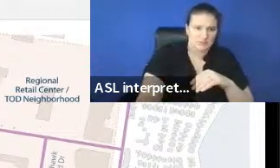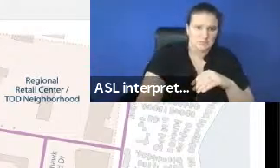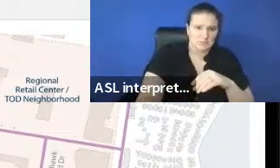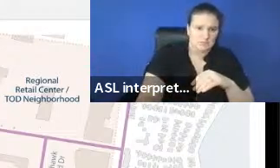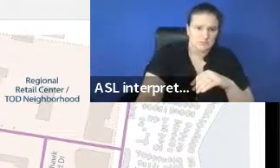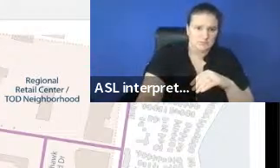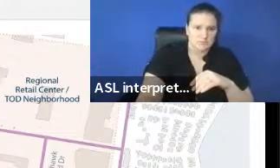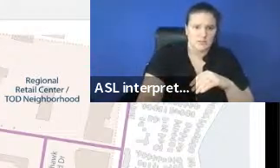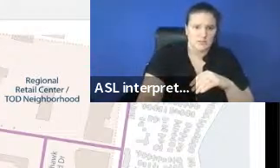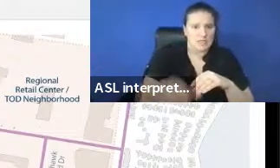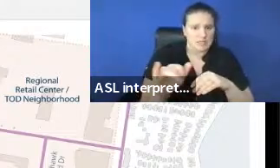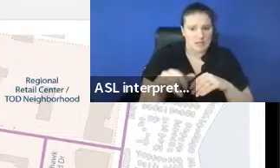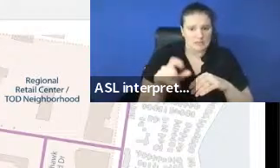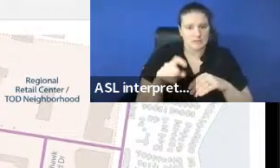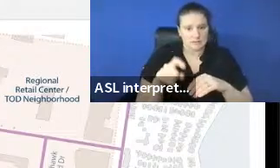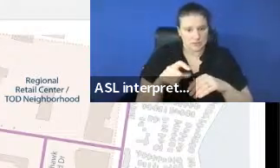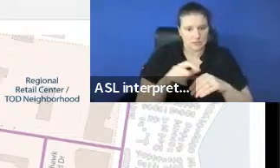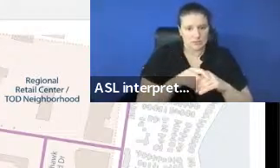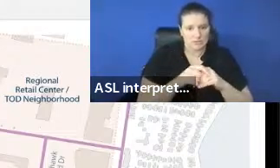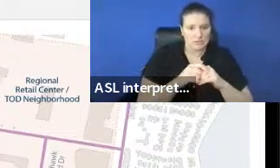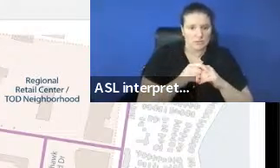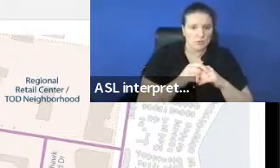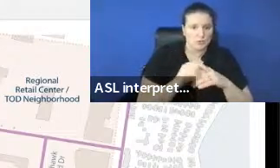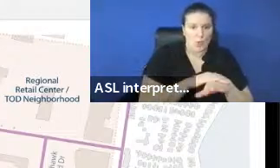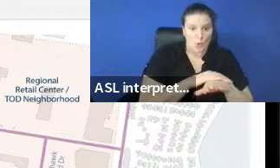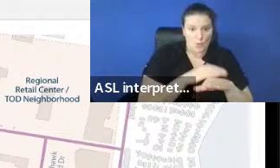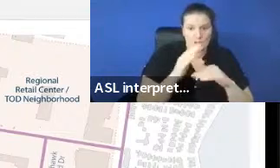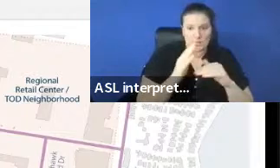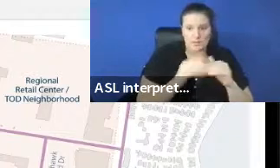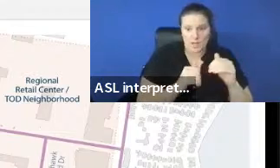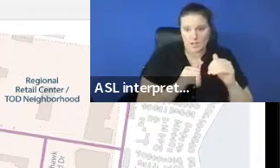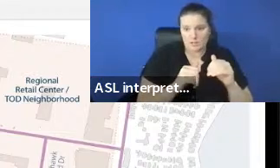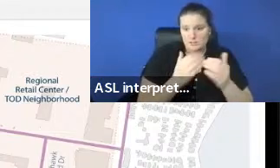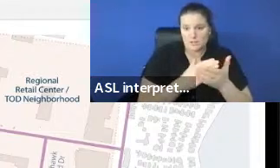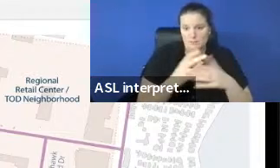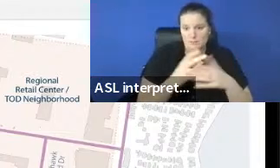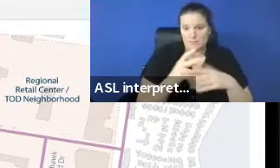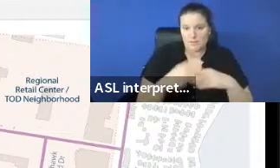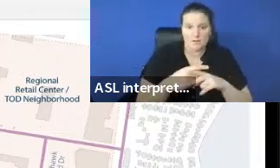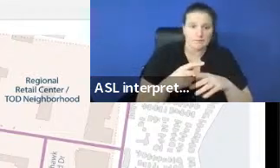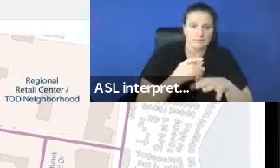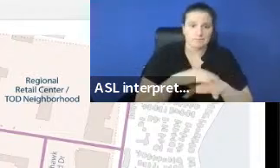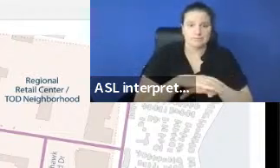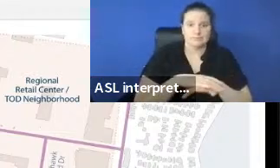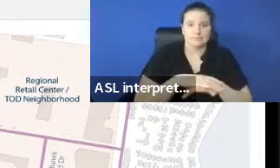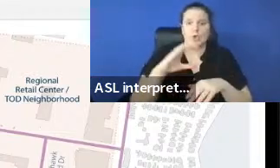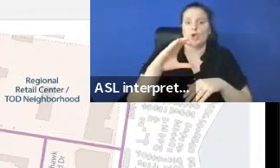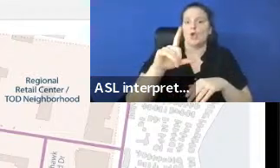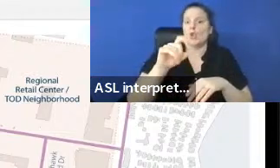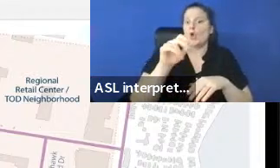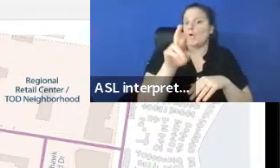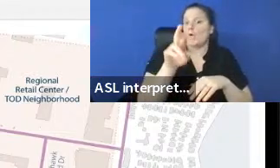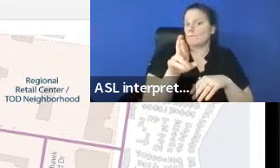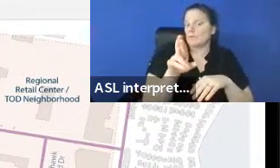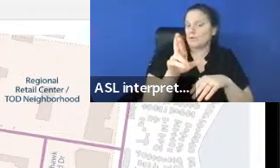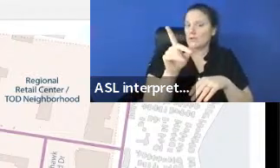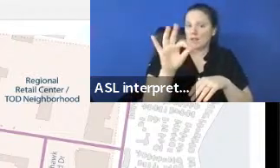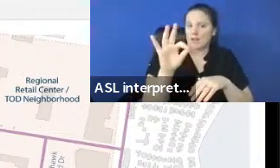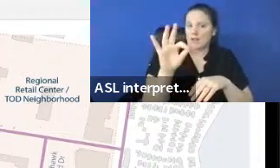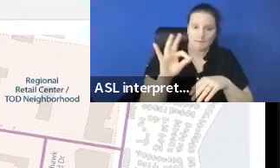intersection is necessarily slower than some kind of a cloverleaf ramp for a truck to